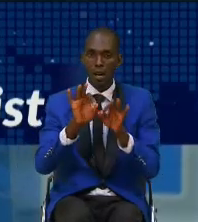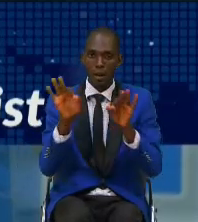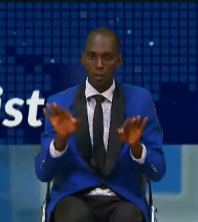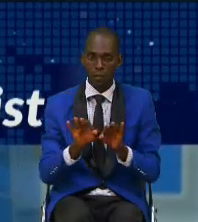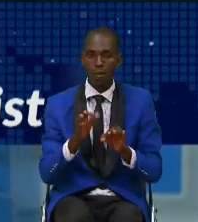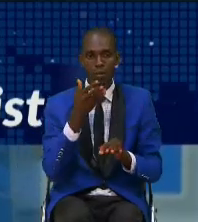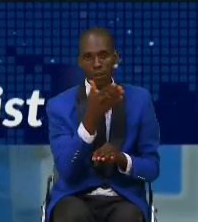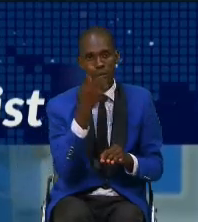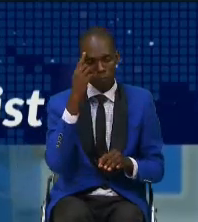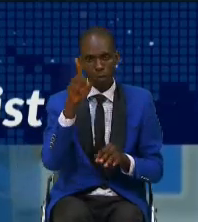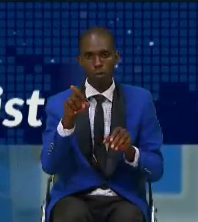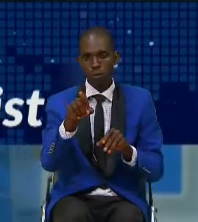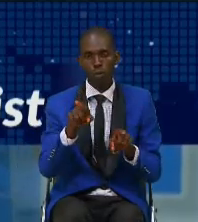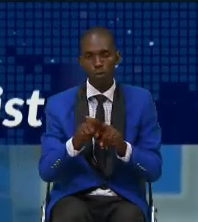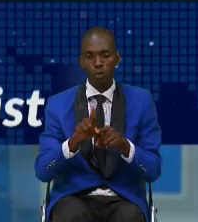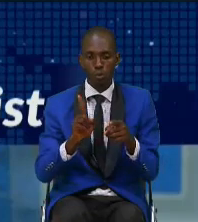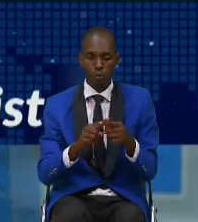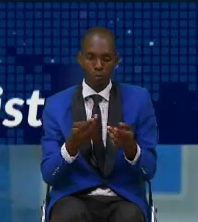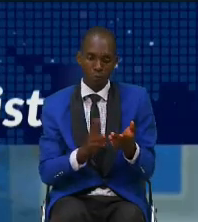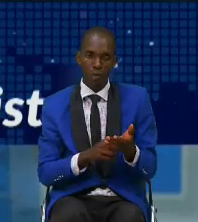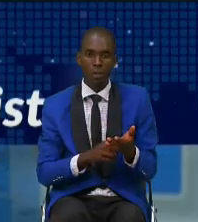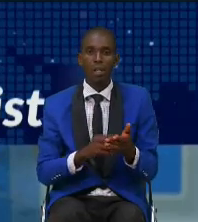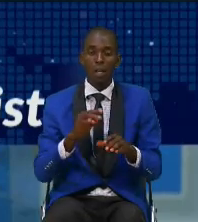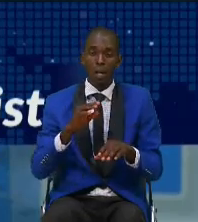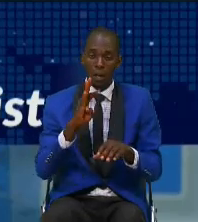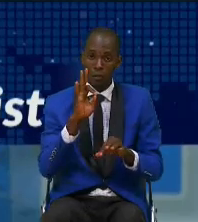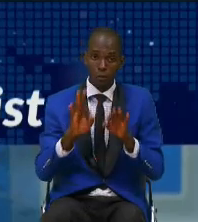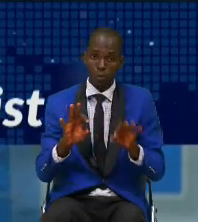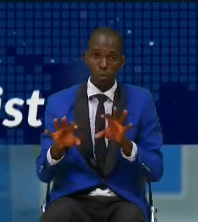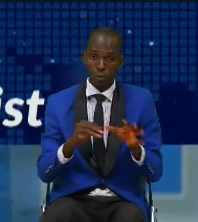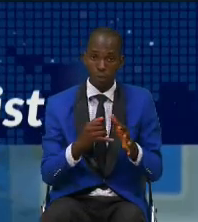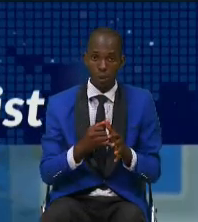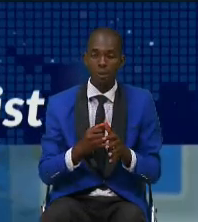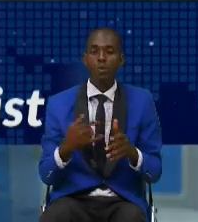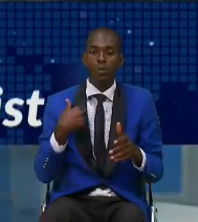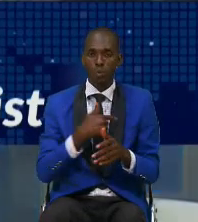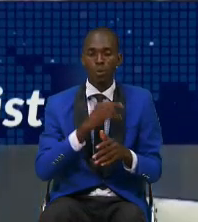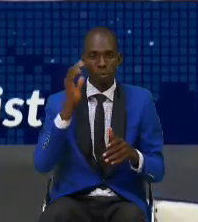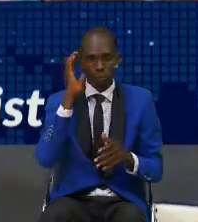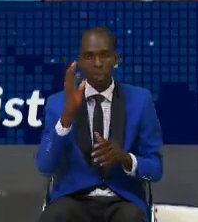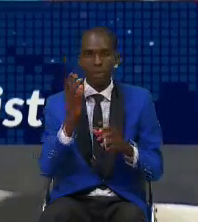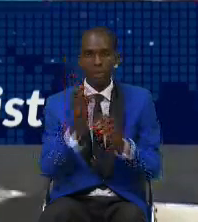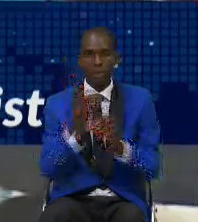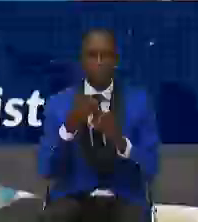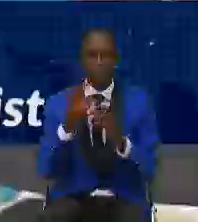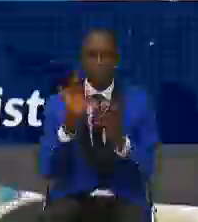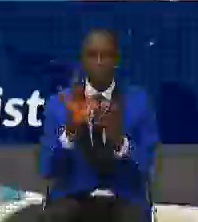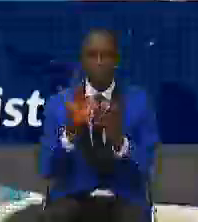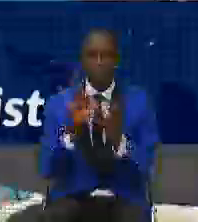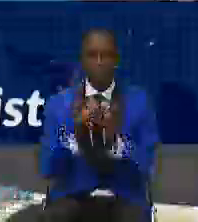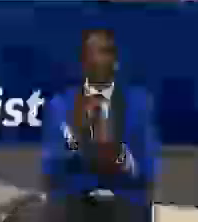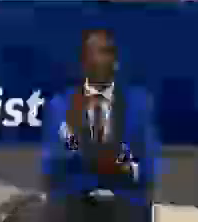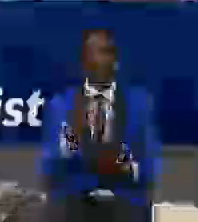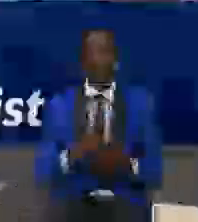form online and submit. And by the grace of God, we shall get in touch with you. Those who